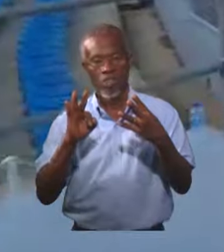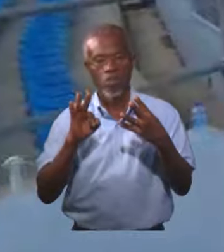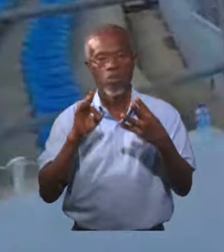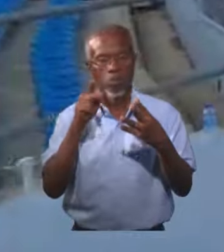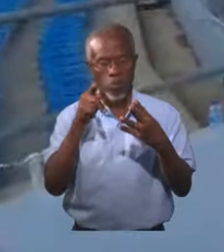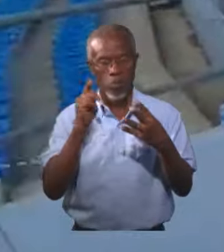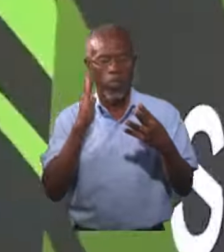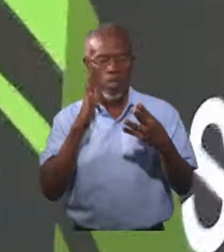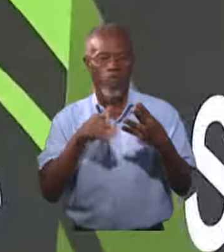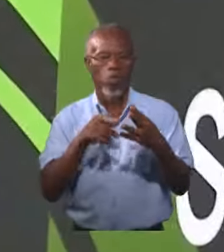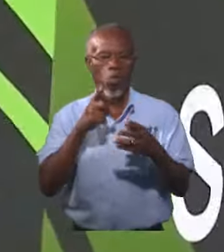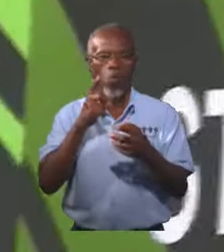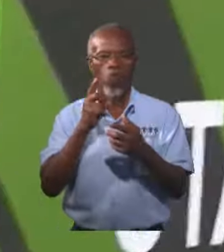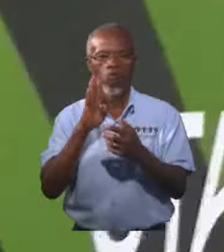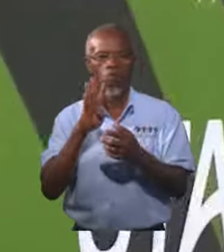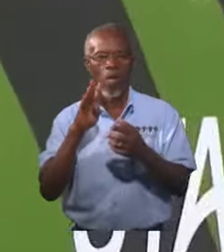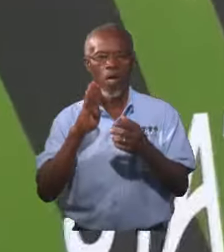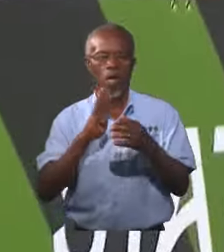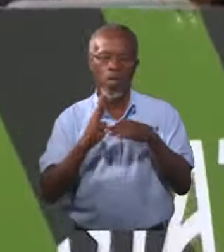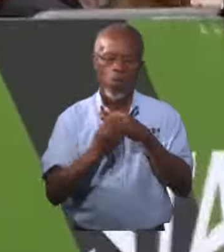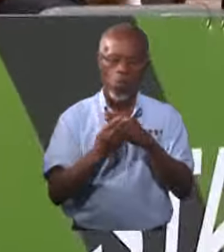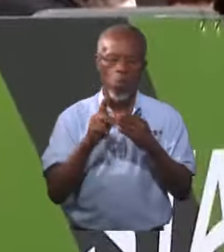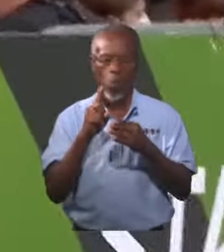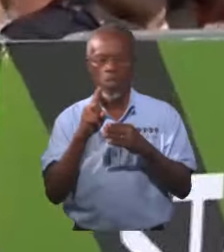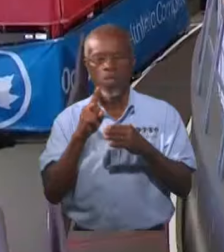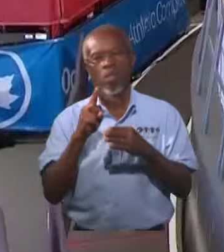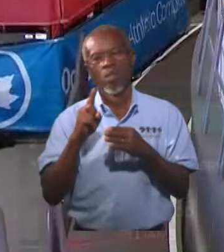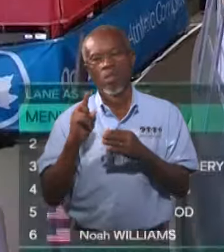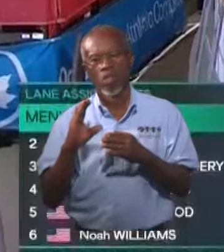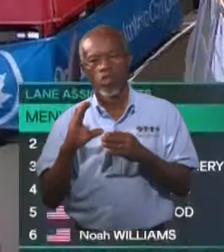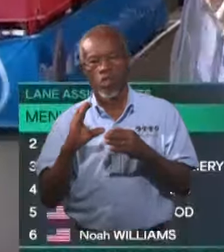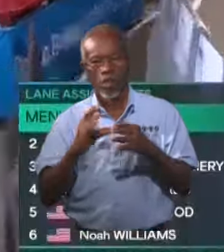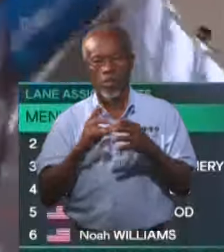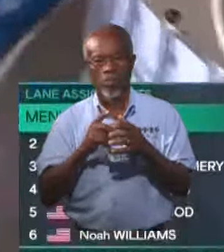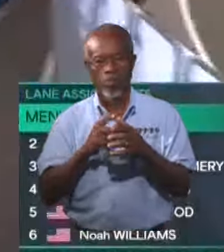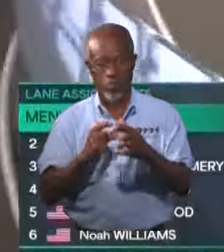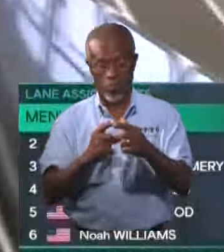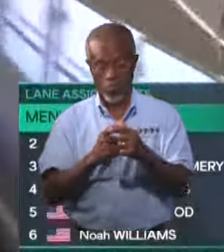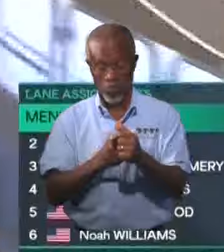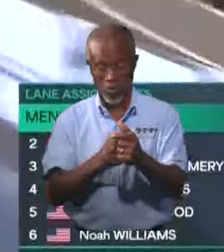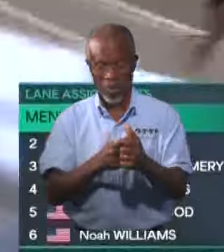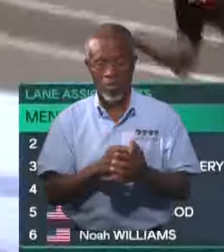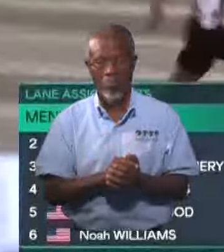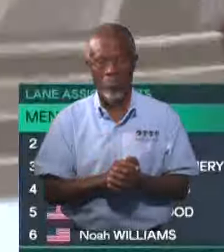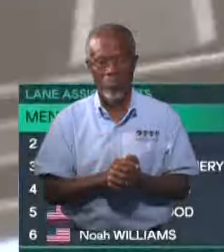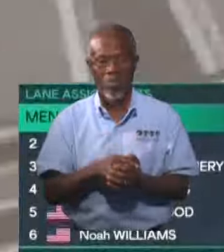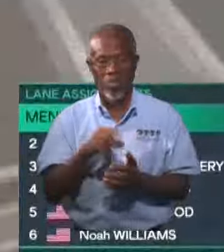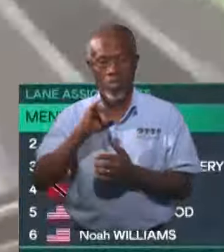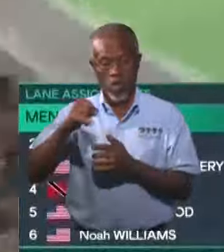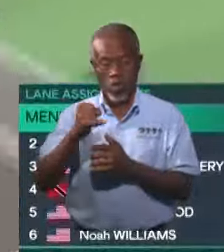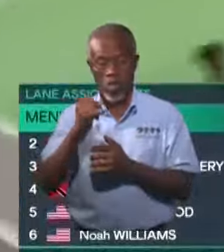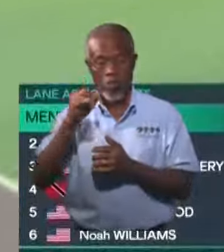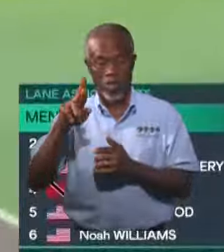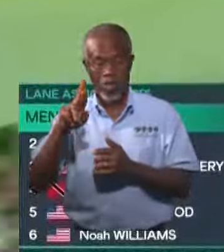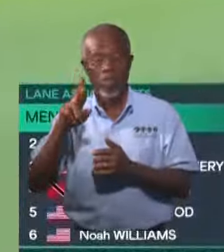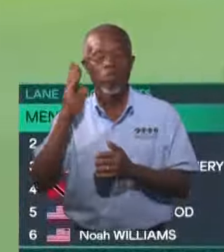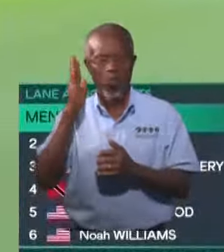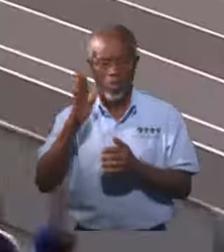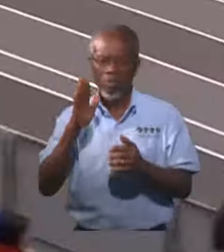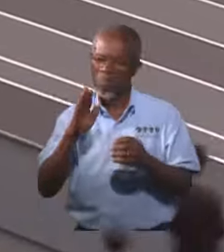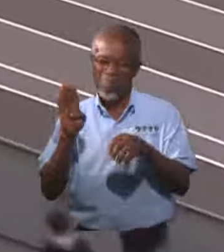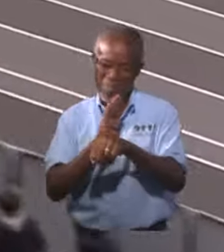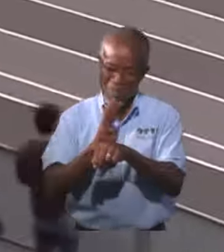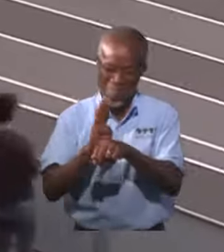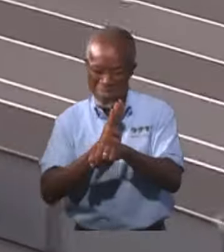meters relay. Jareem Richards will be the busiest TNT athlete in Paris, as he is set to